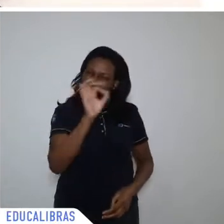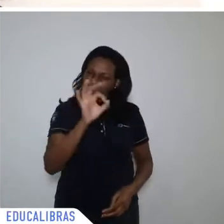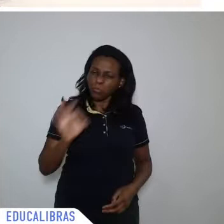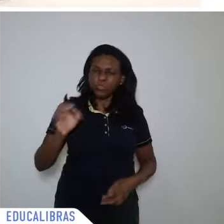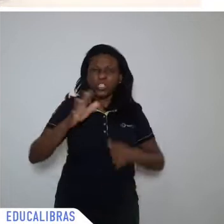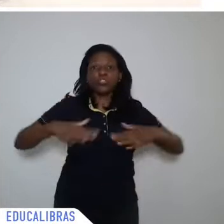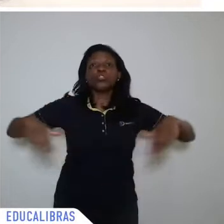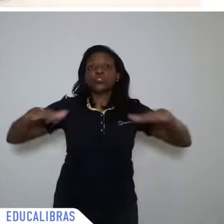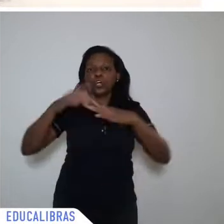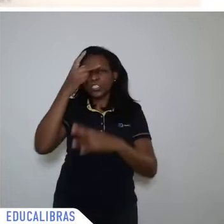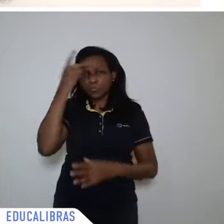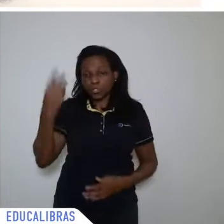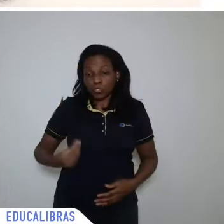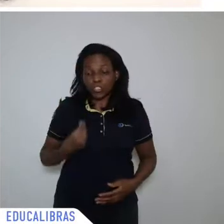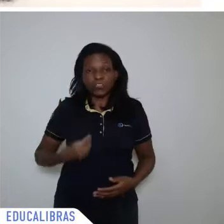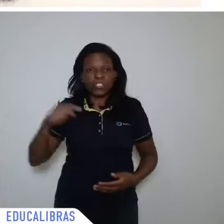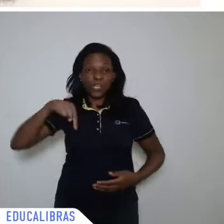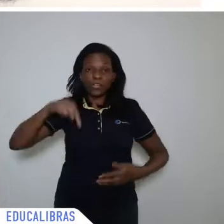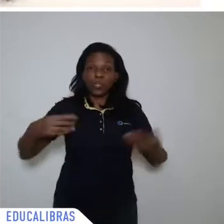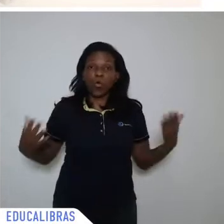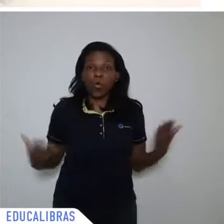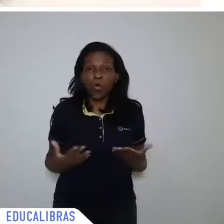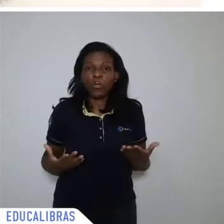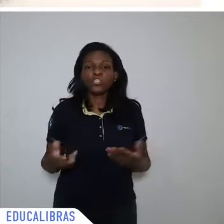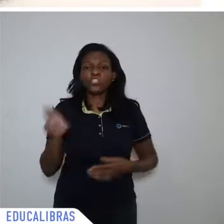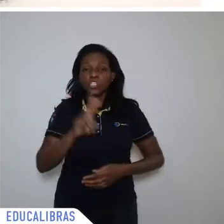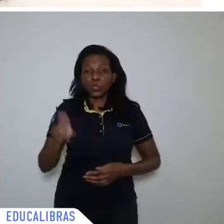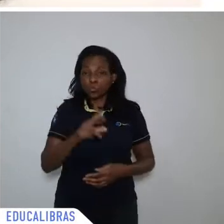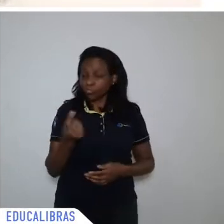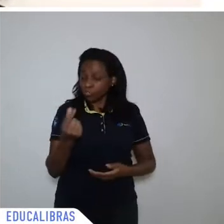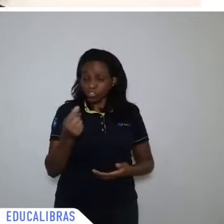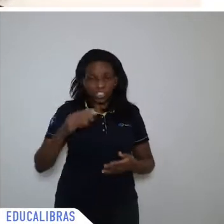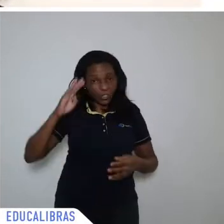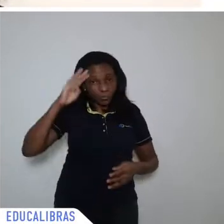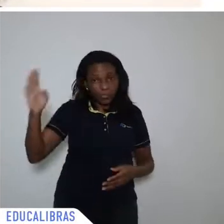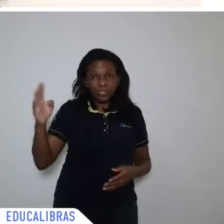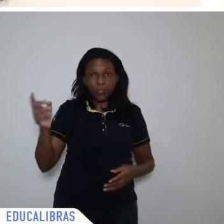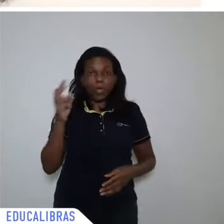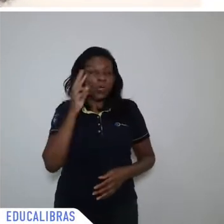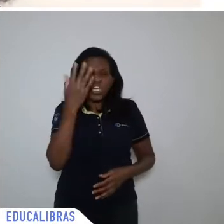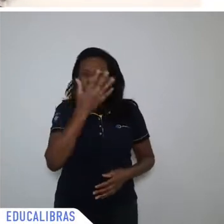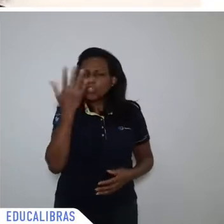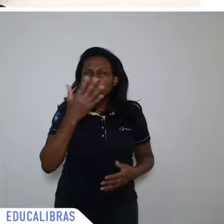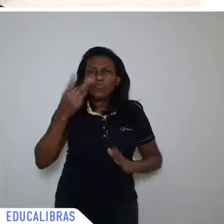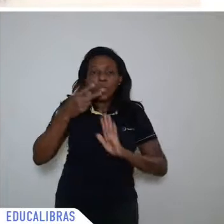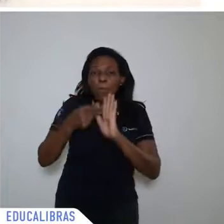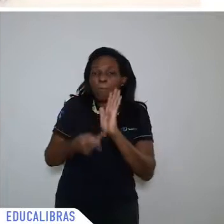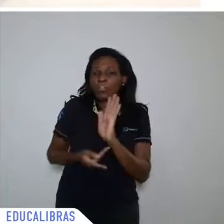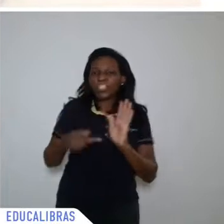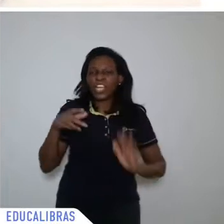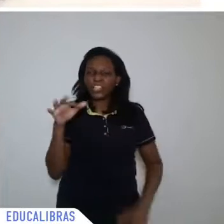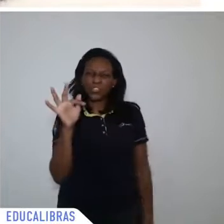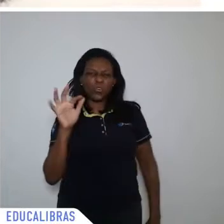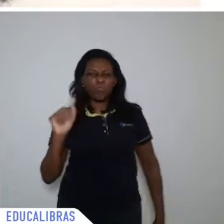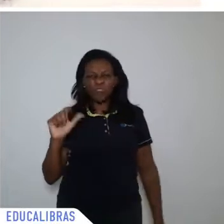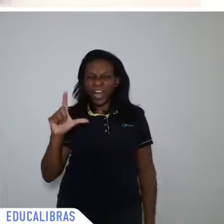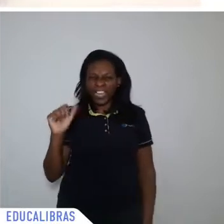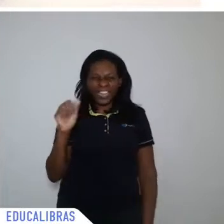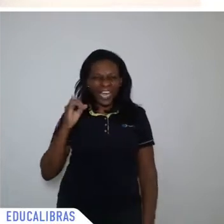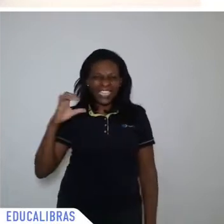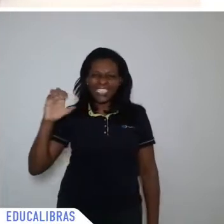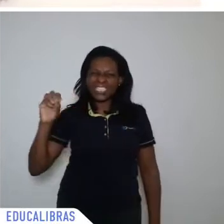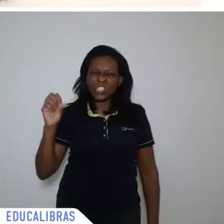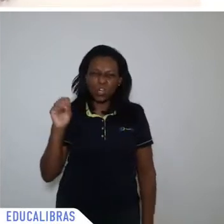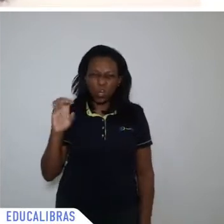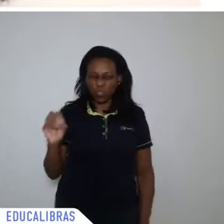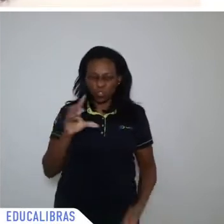the state. Nowadays, we have a very huge number of